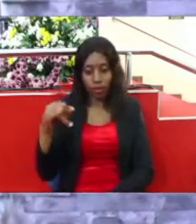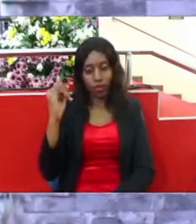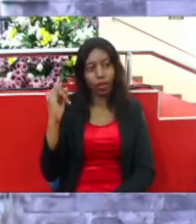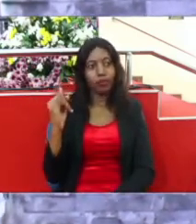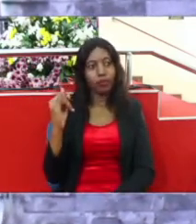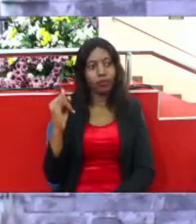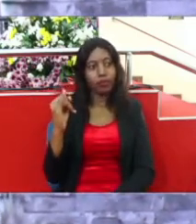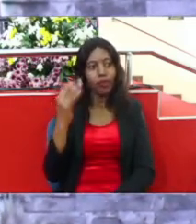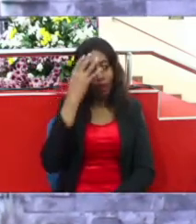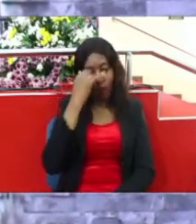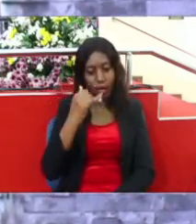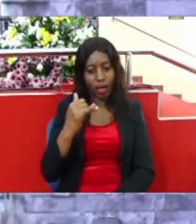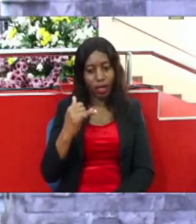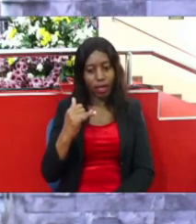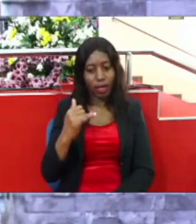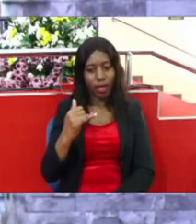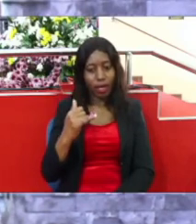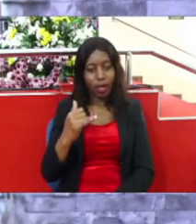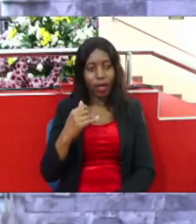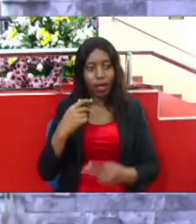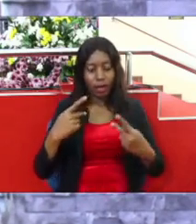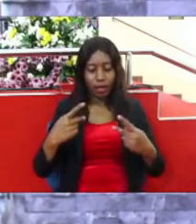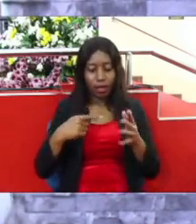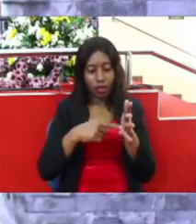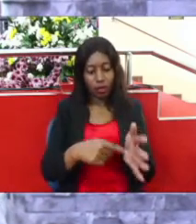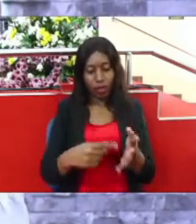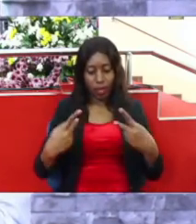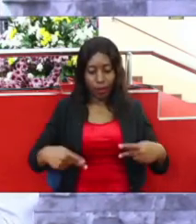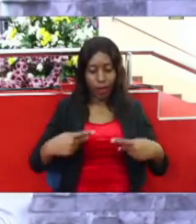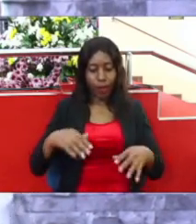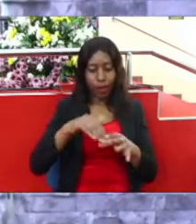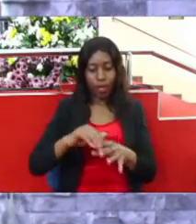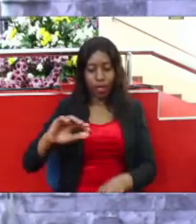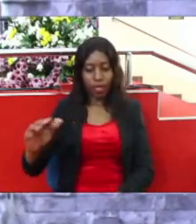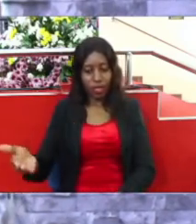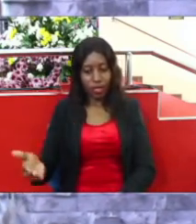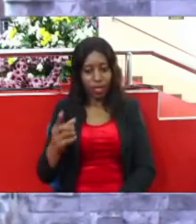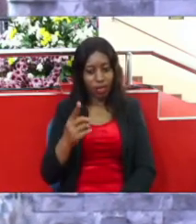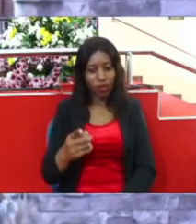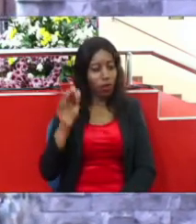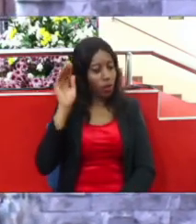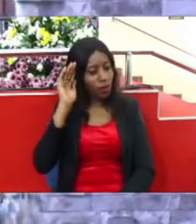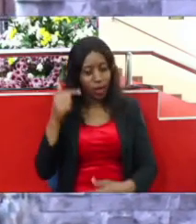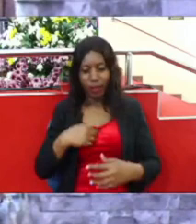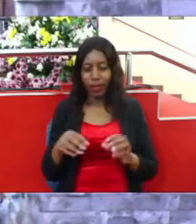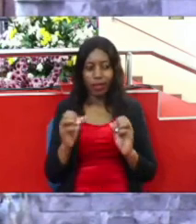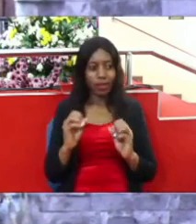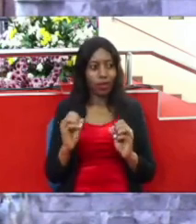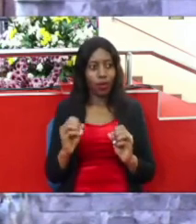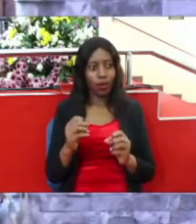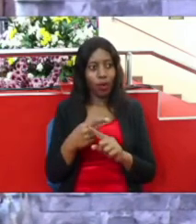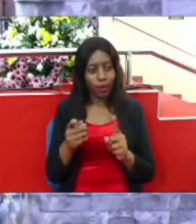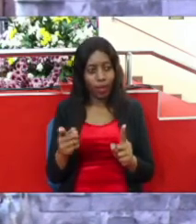Anawaambia kwamba nyinyi si watu wa Mungu, lakini sababu mimi ni Mungu nitaonyesha uhuru wangu. In his sovereignty, katika uhuru wake, he gets